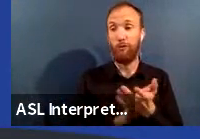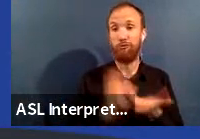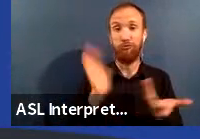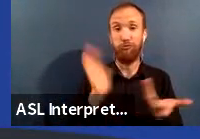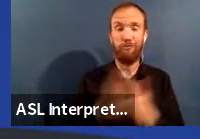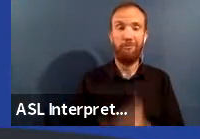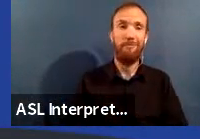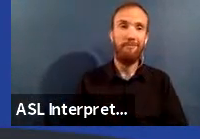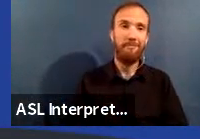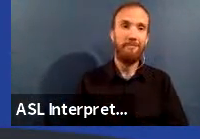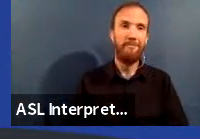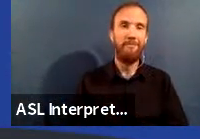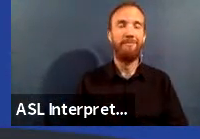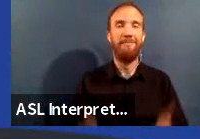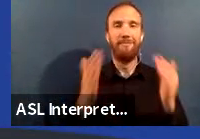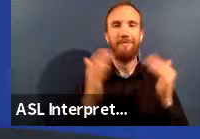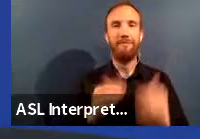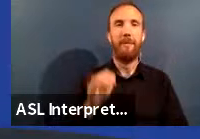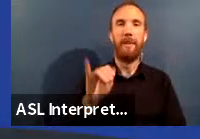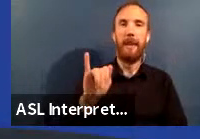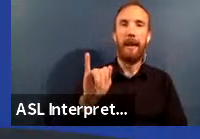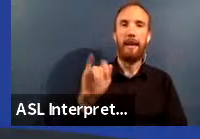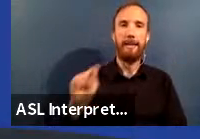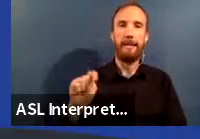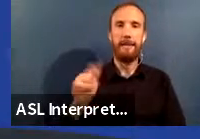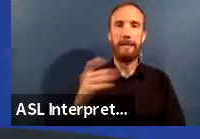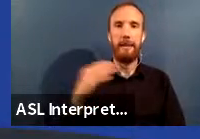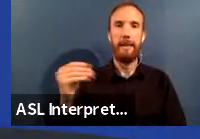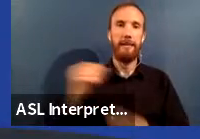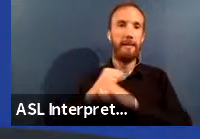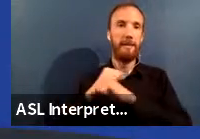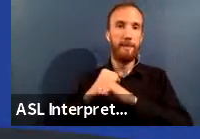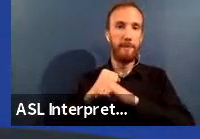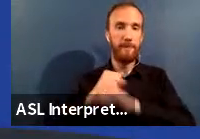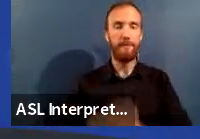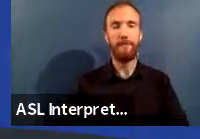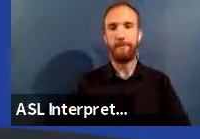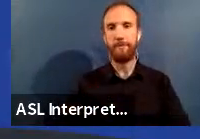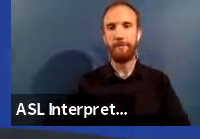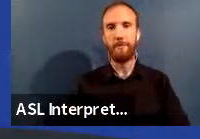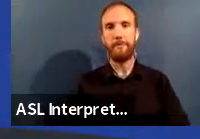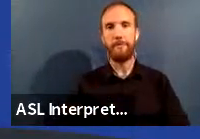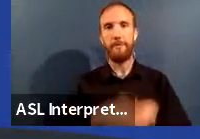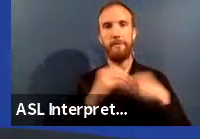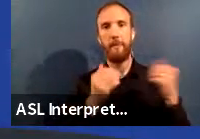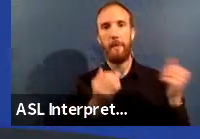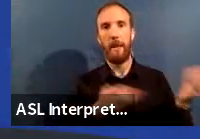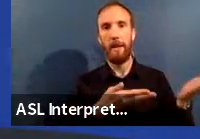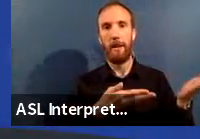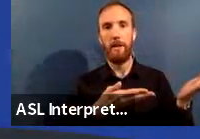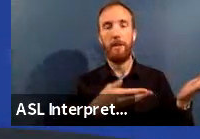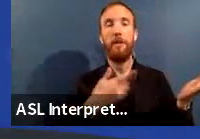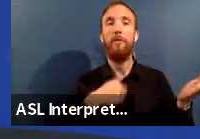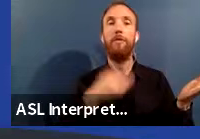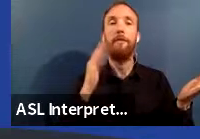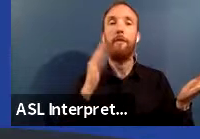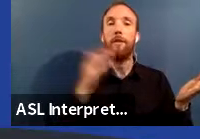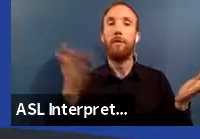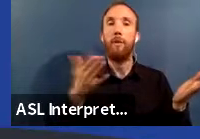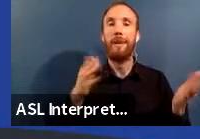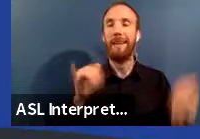This next category, IT and security. Here, for today, we're focusing on the IT in our